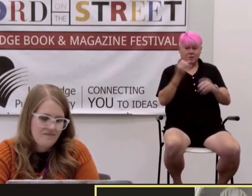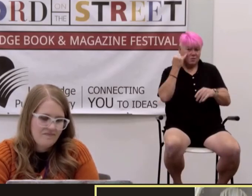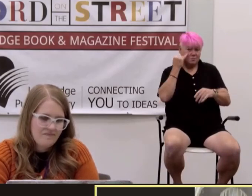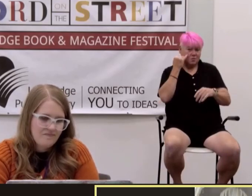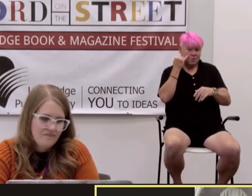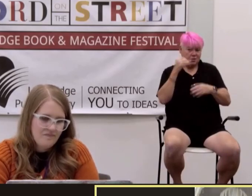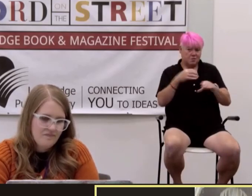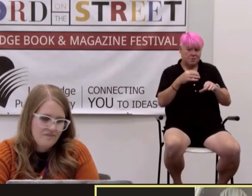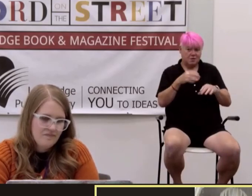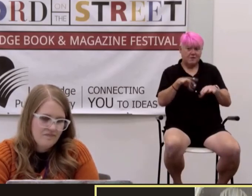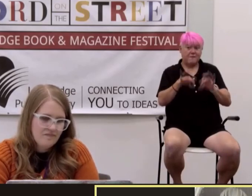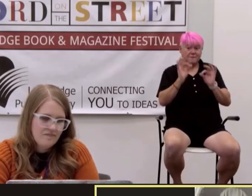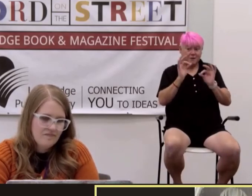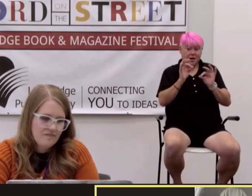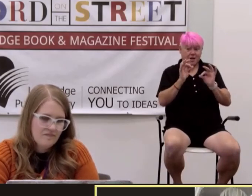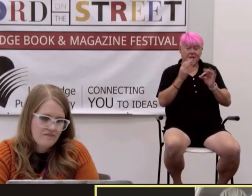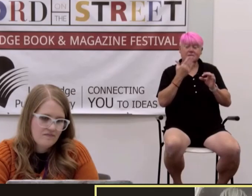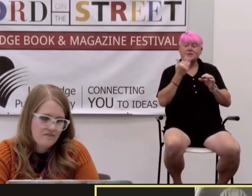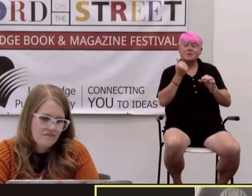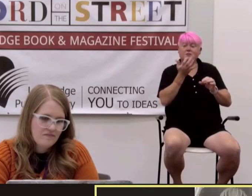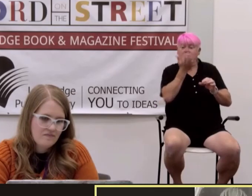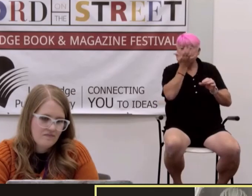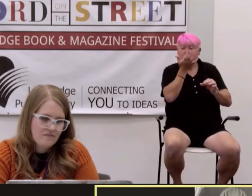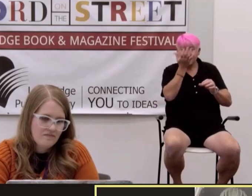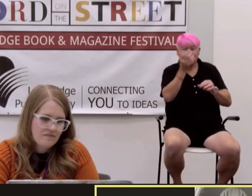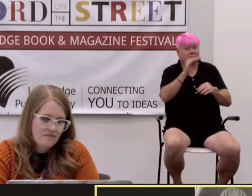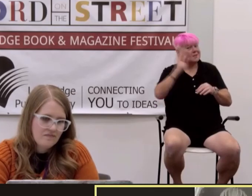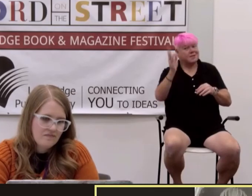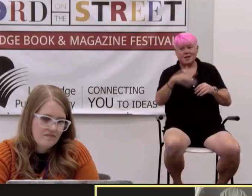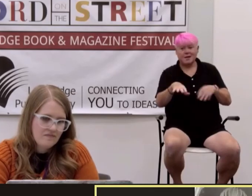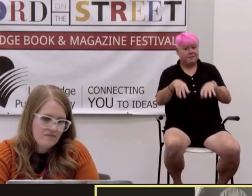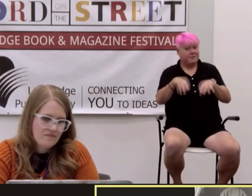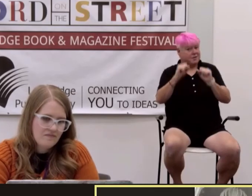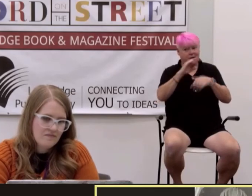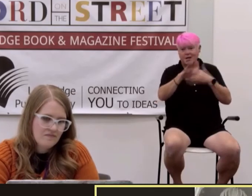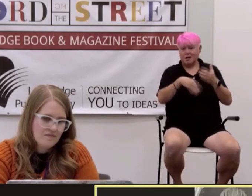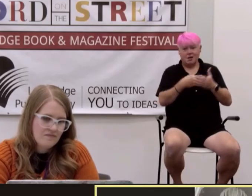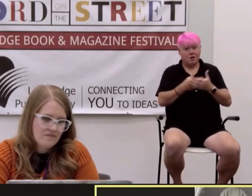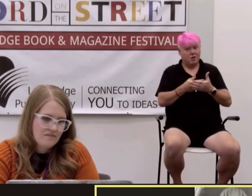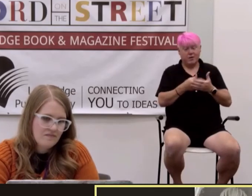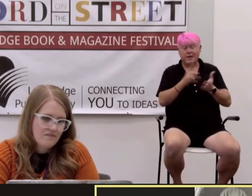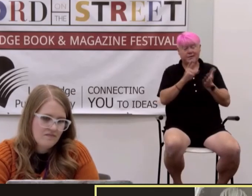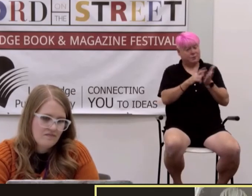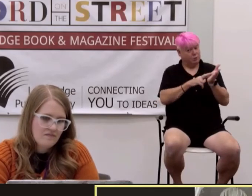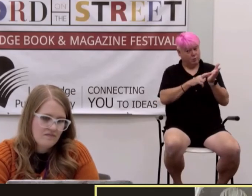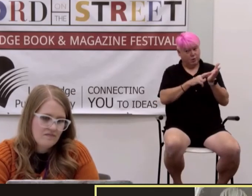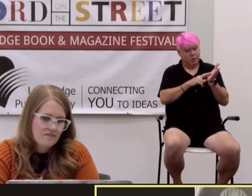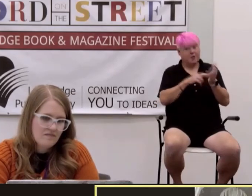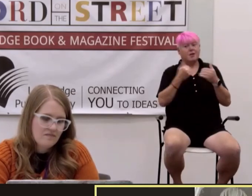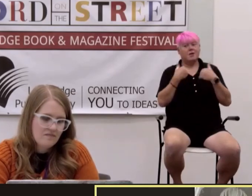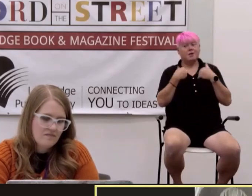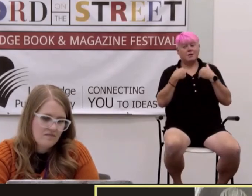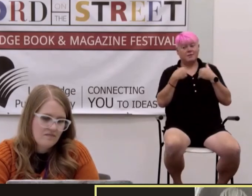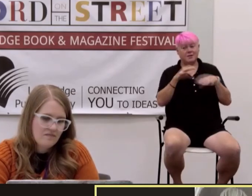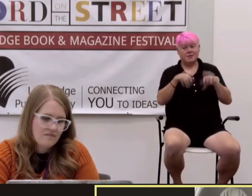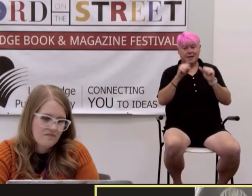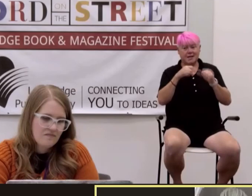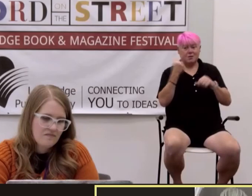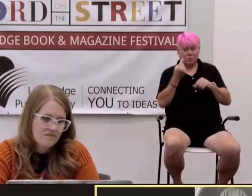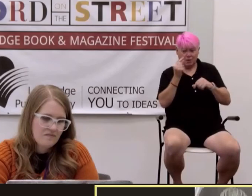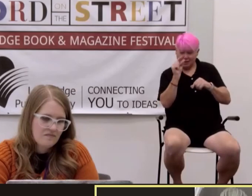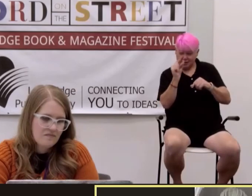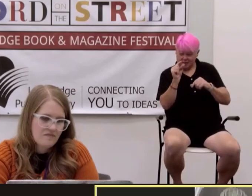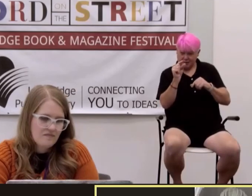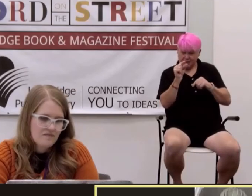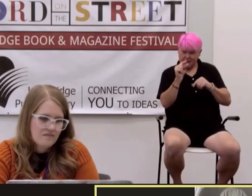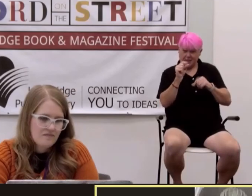you do find sweetgrass, you never take it all. That's a rule. That's an Indigenous rule. You have to take only a bit and